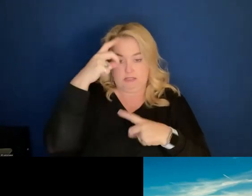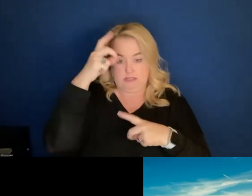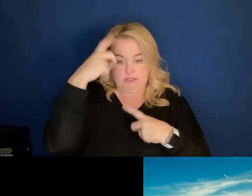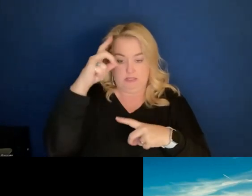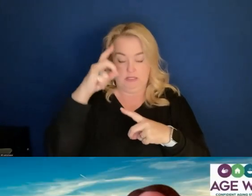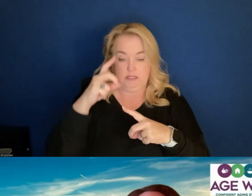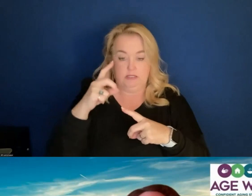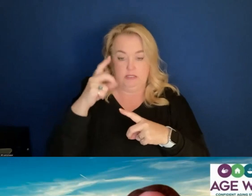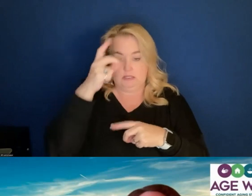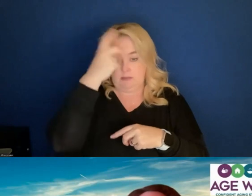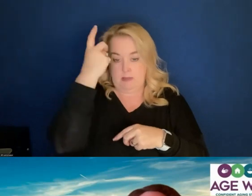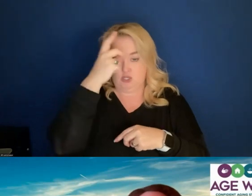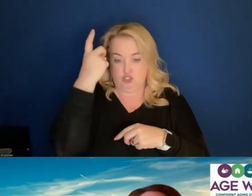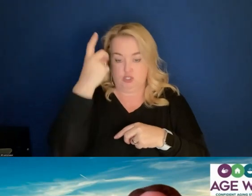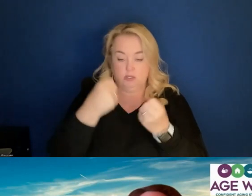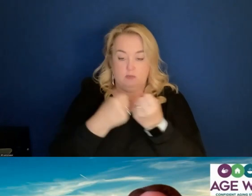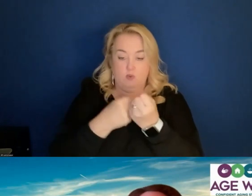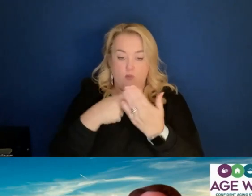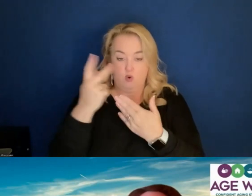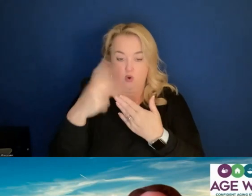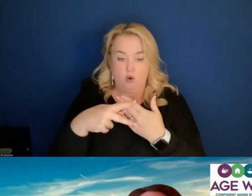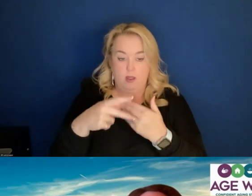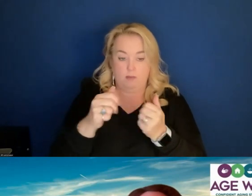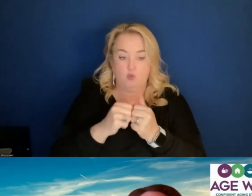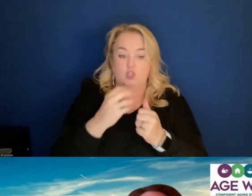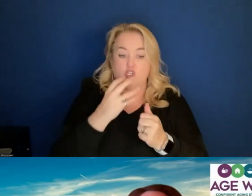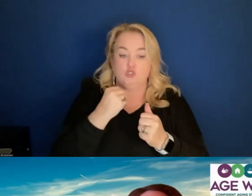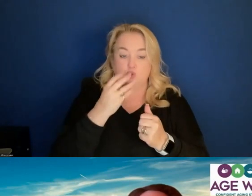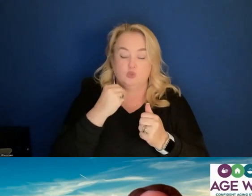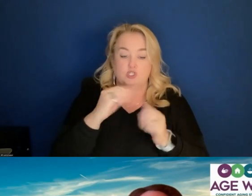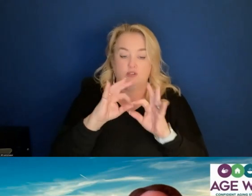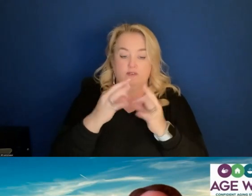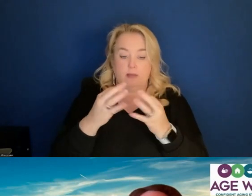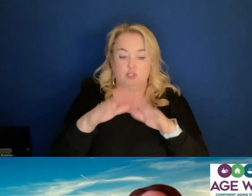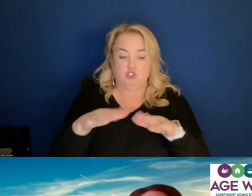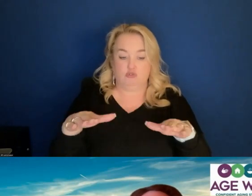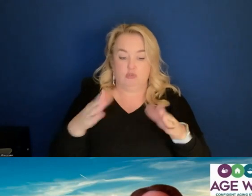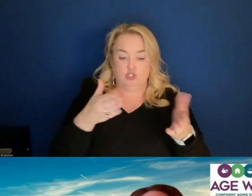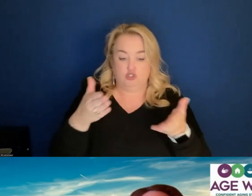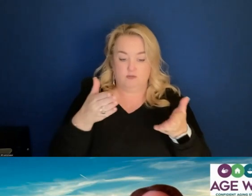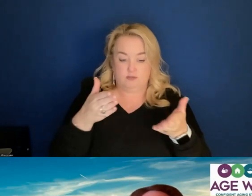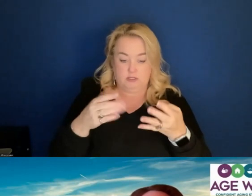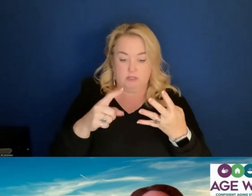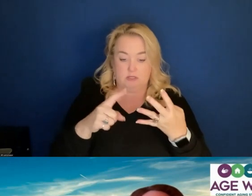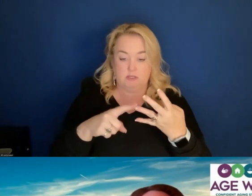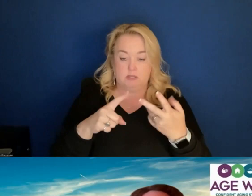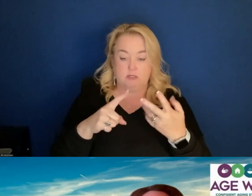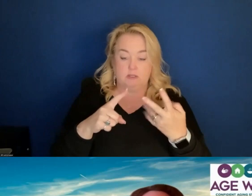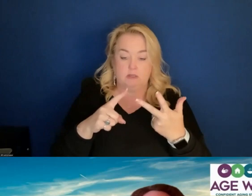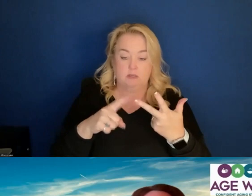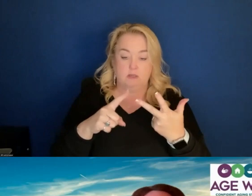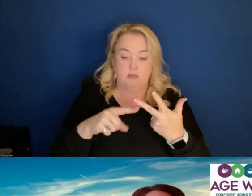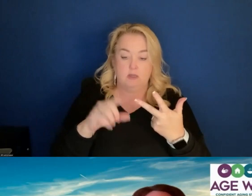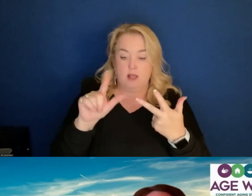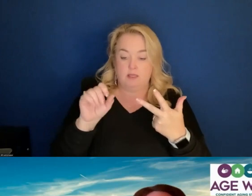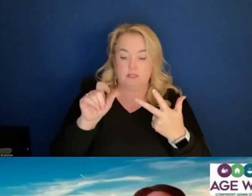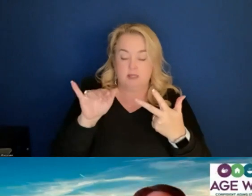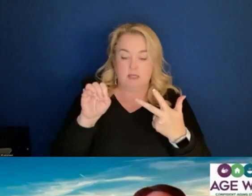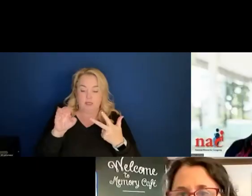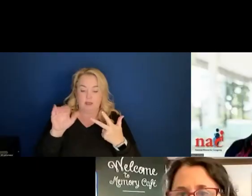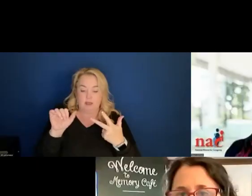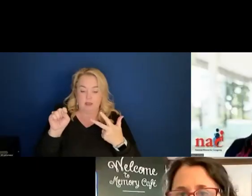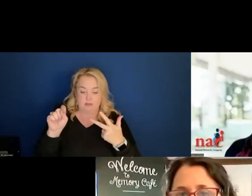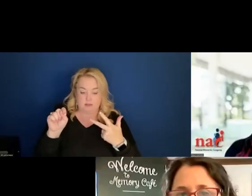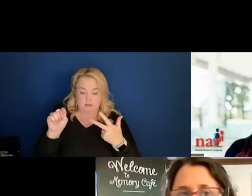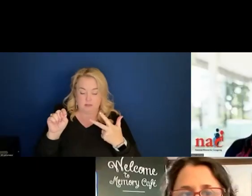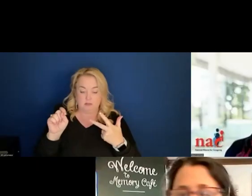Alzheimer's Dementia Family Support Program with Jewish Family and Children's Service. And Leslie Katz, Caregiver Services and